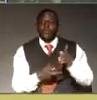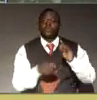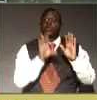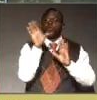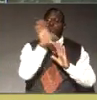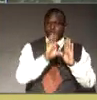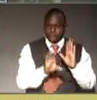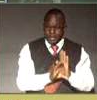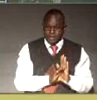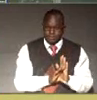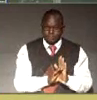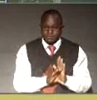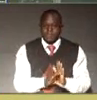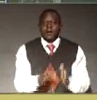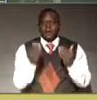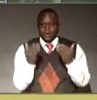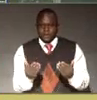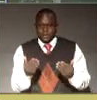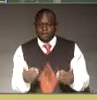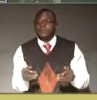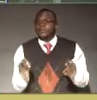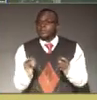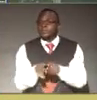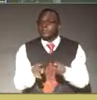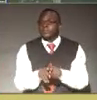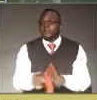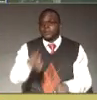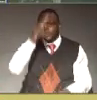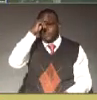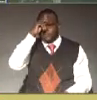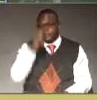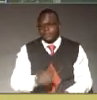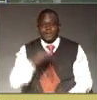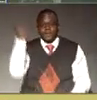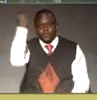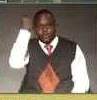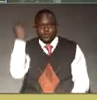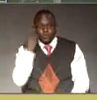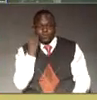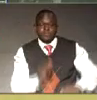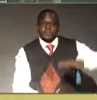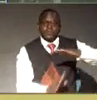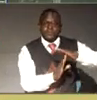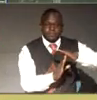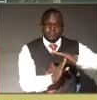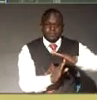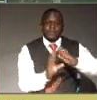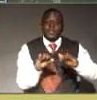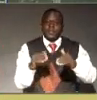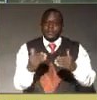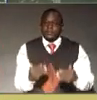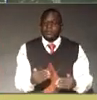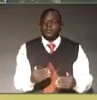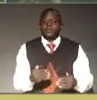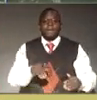constitutionalism. Now that even the final court of the land has just put a